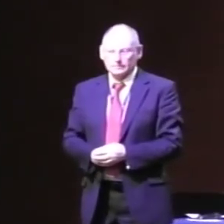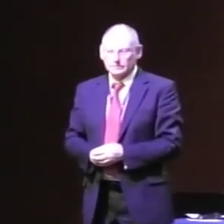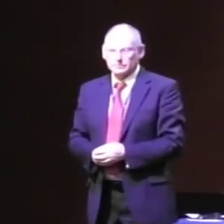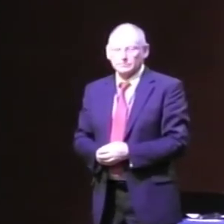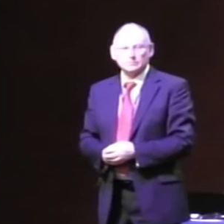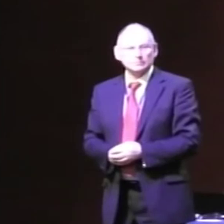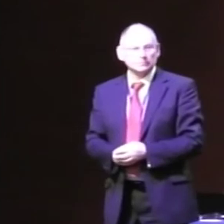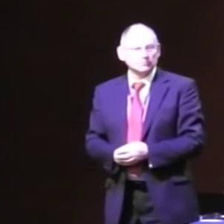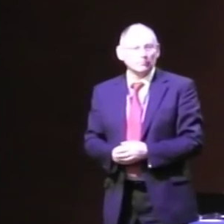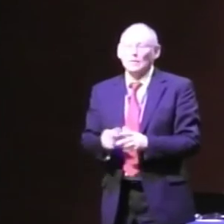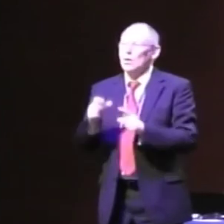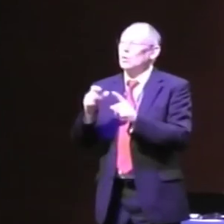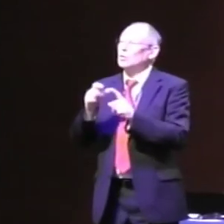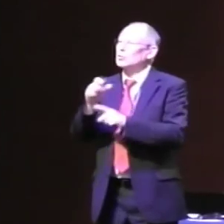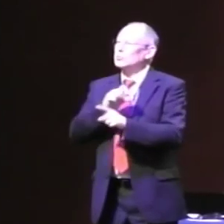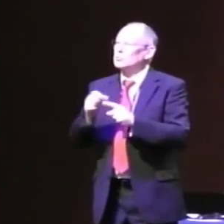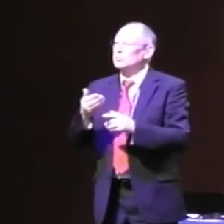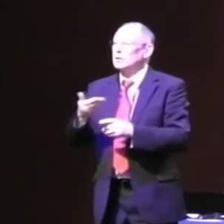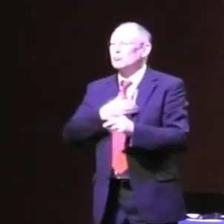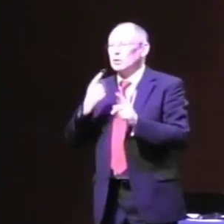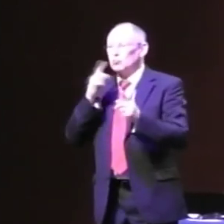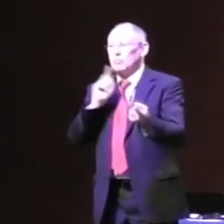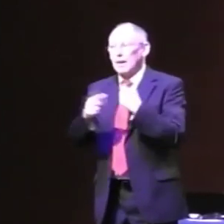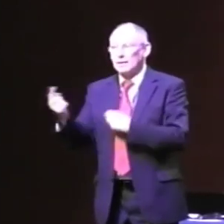Does community want the right to reply?